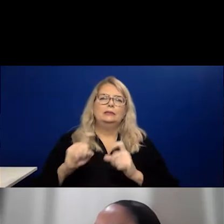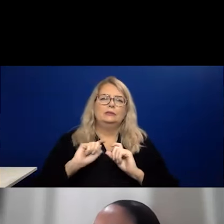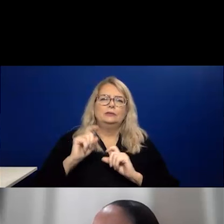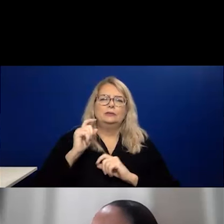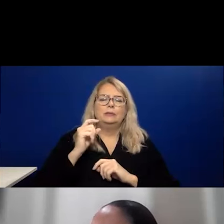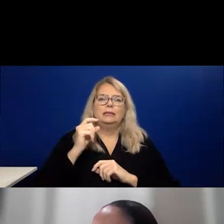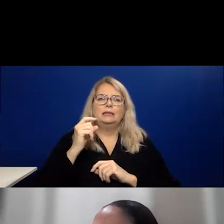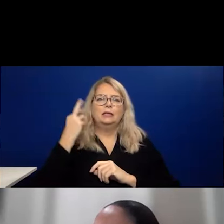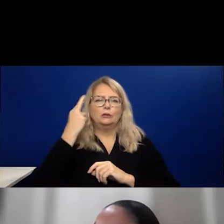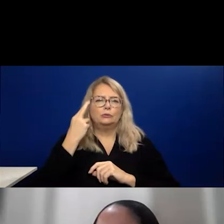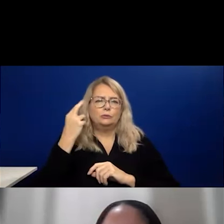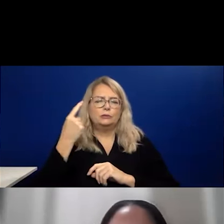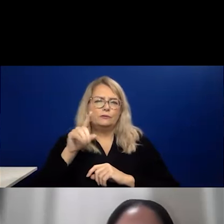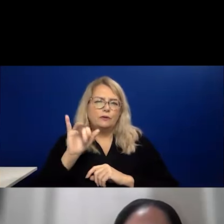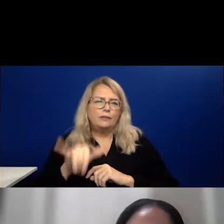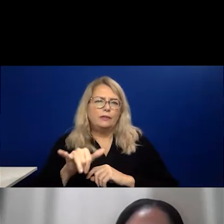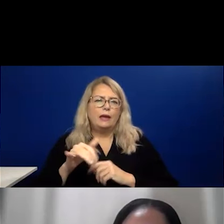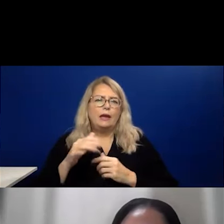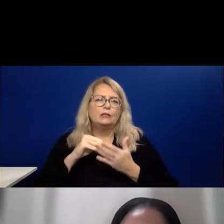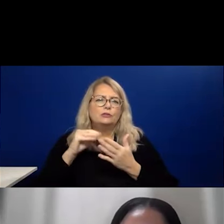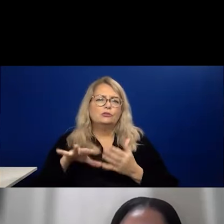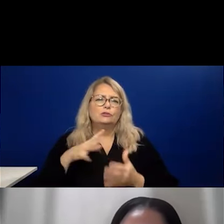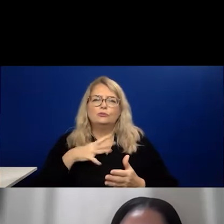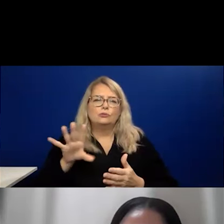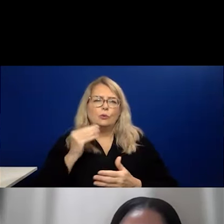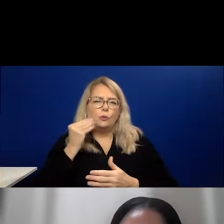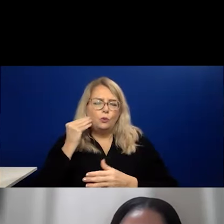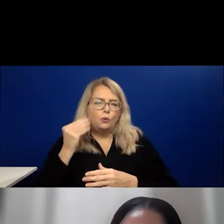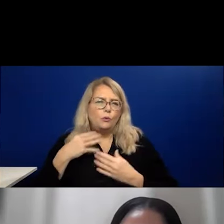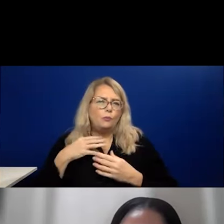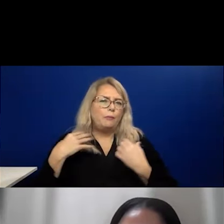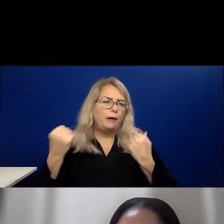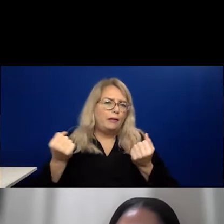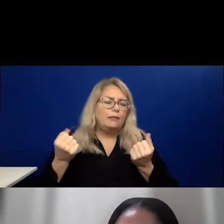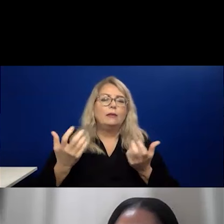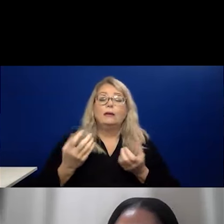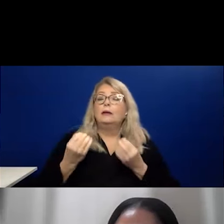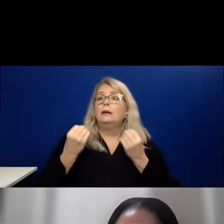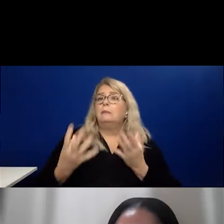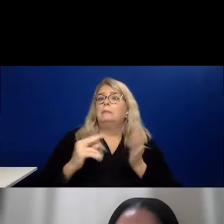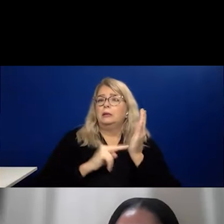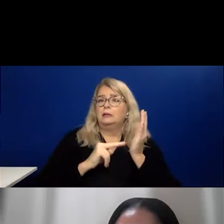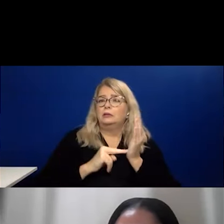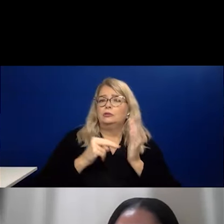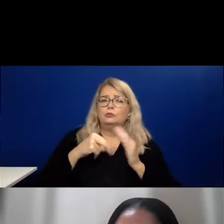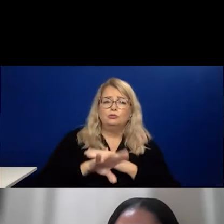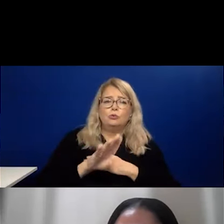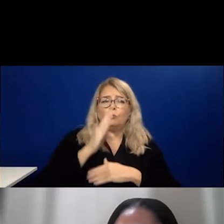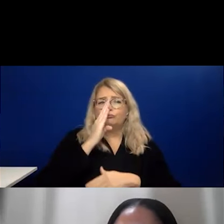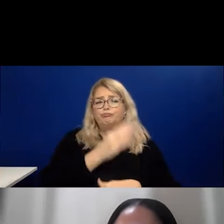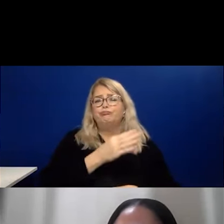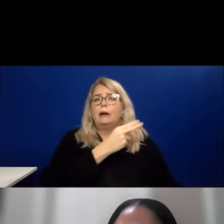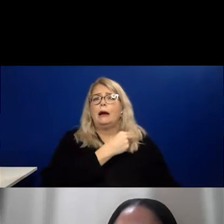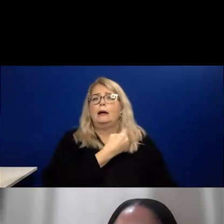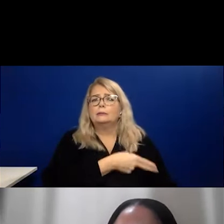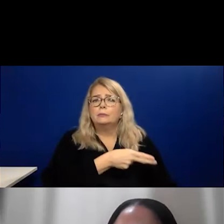on the radar, right? Because sometimes we don't think about it. And a lot of nurses might go into hospital work first or clinic